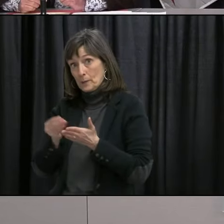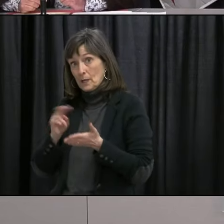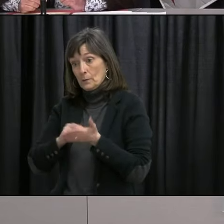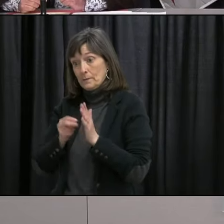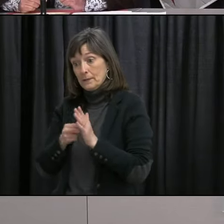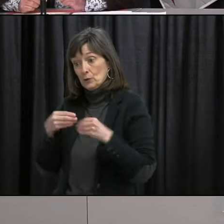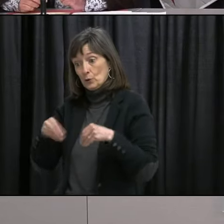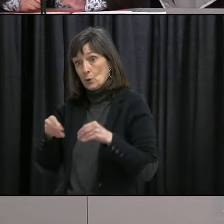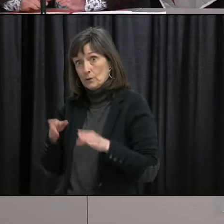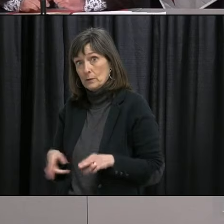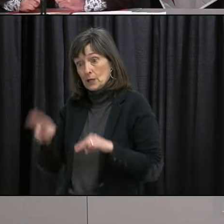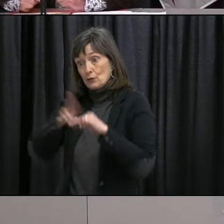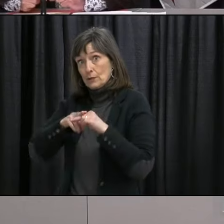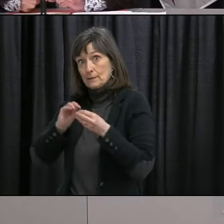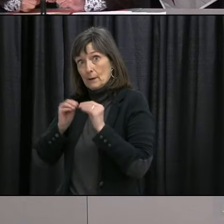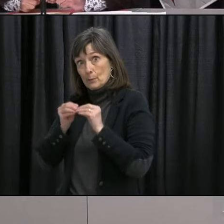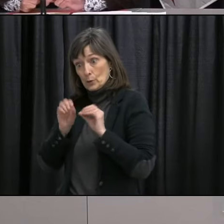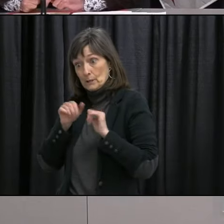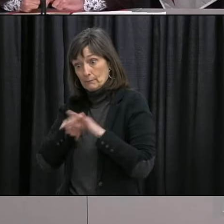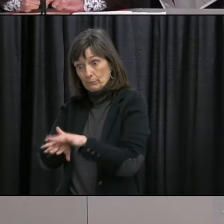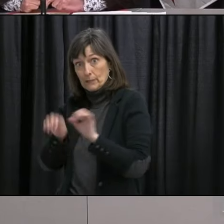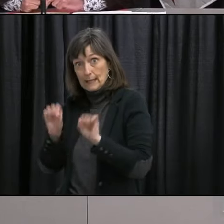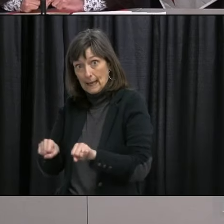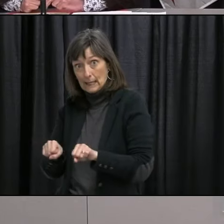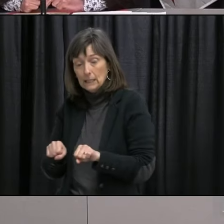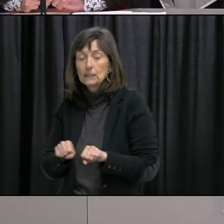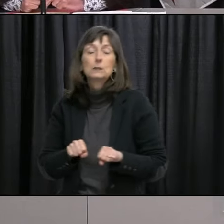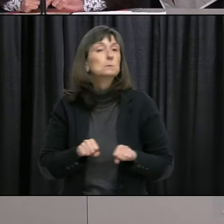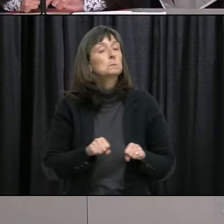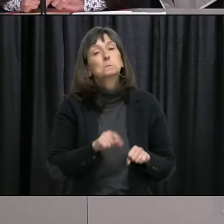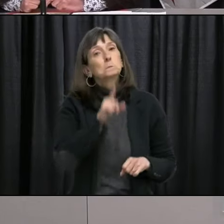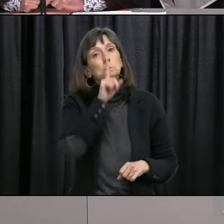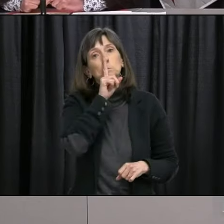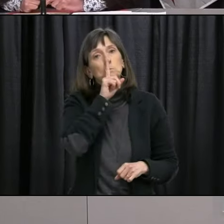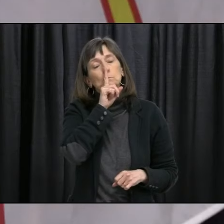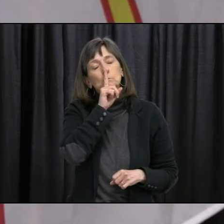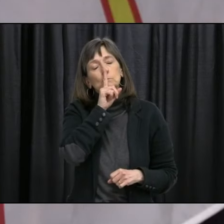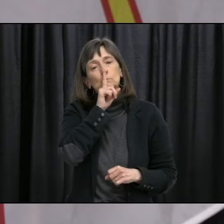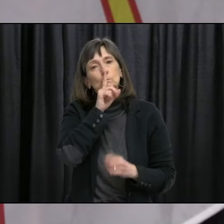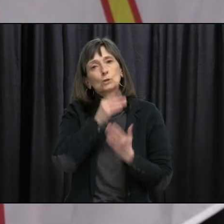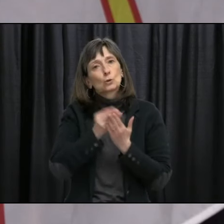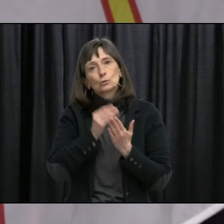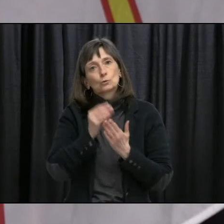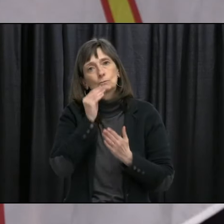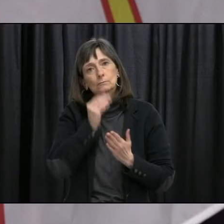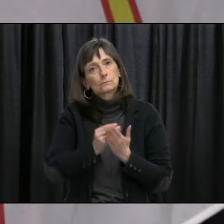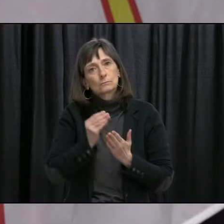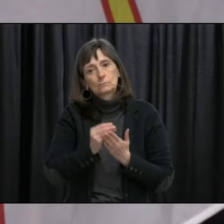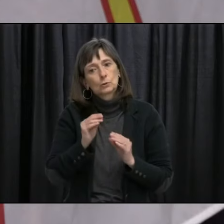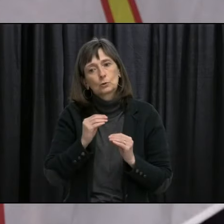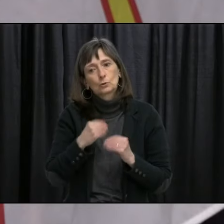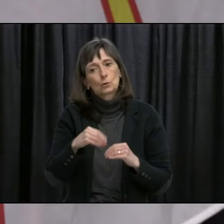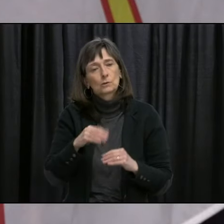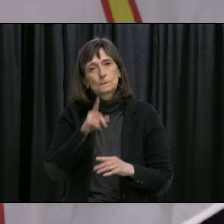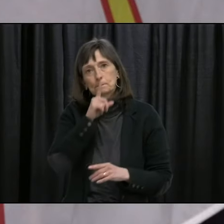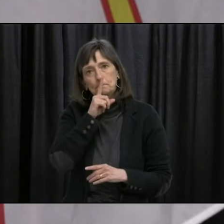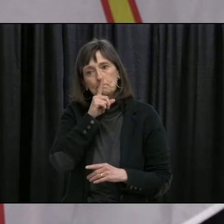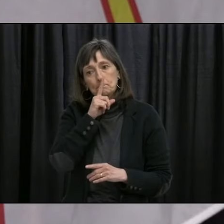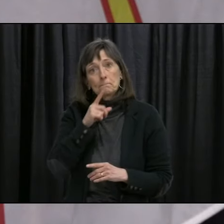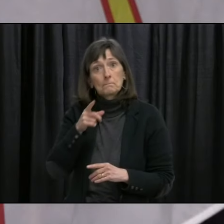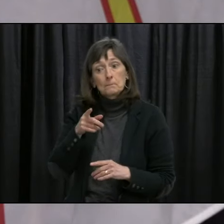So we haven't made any recommendations with regard to grocery stores. We certainly want grocery stores to be able to